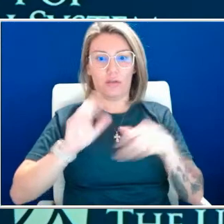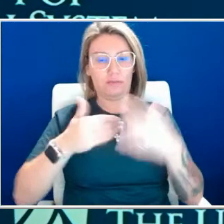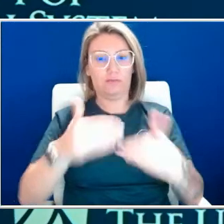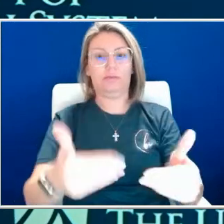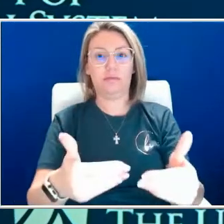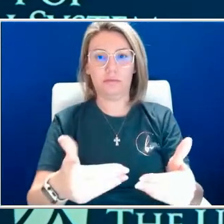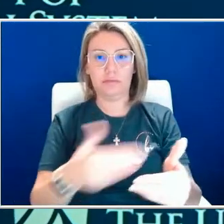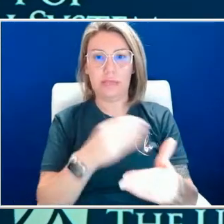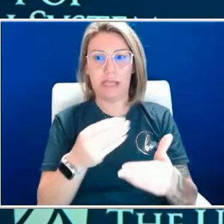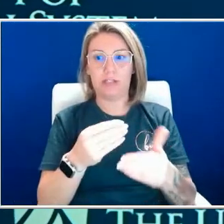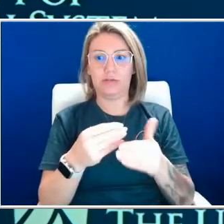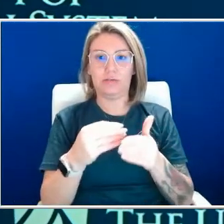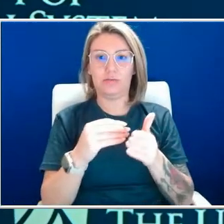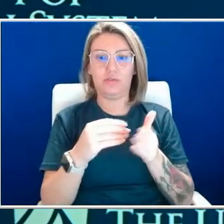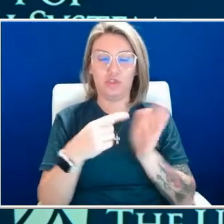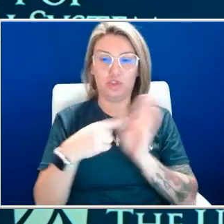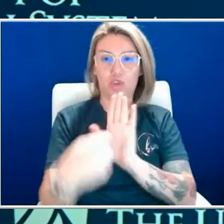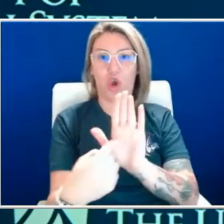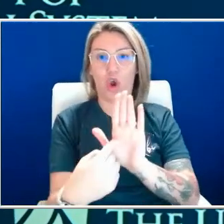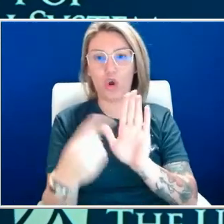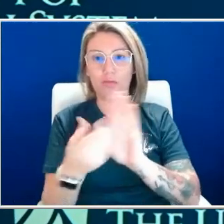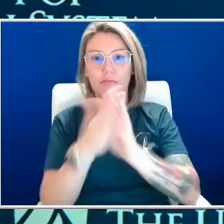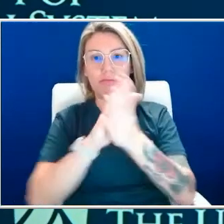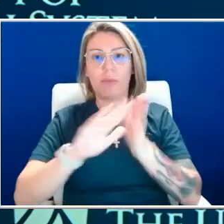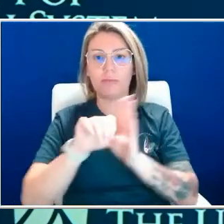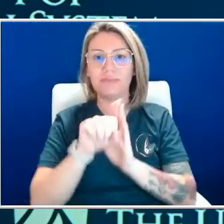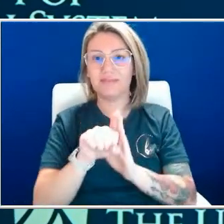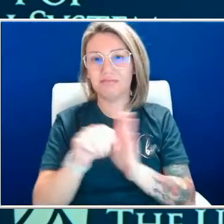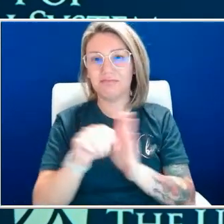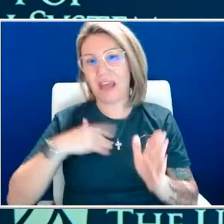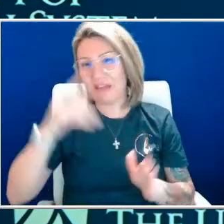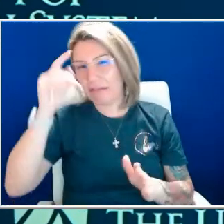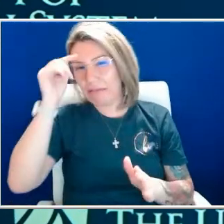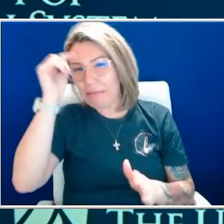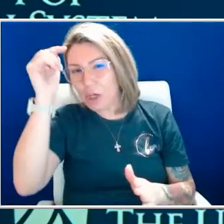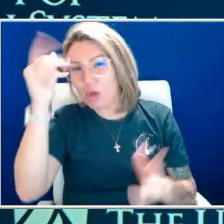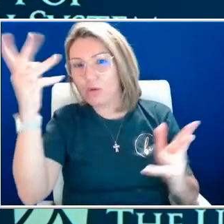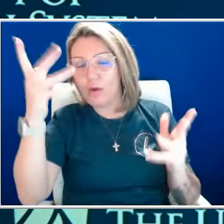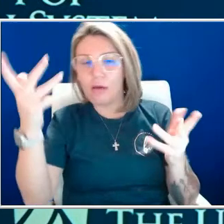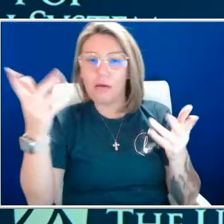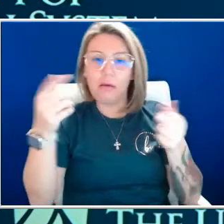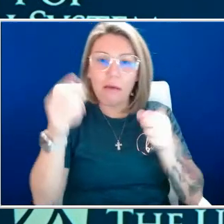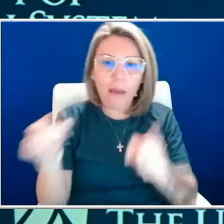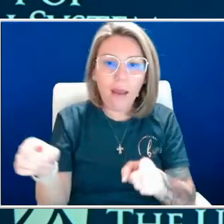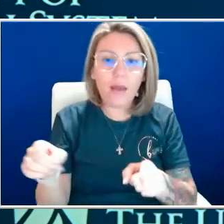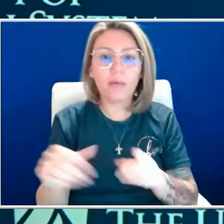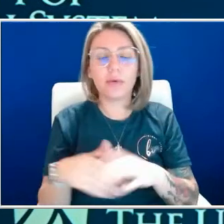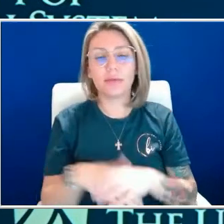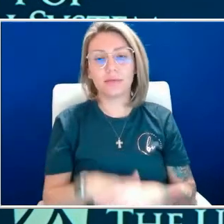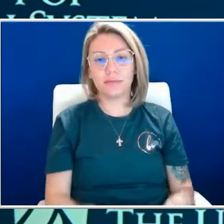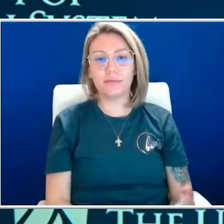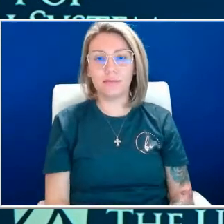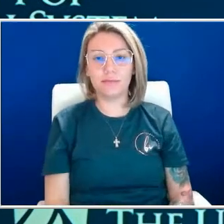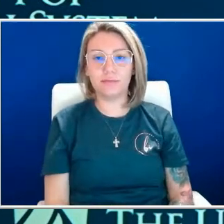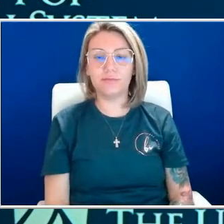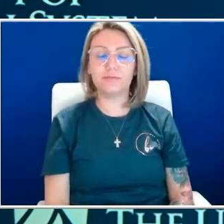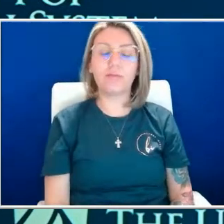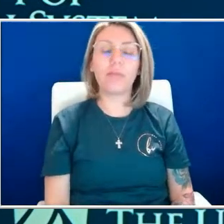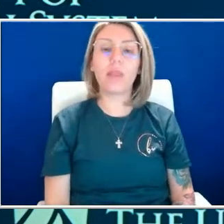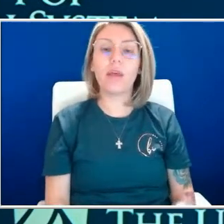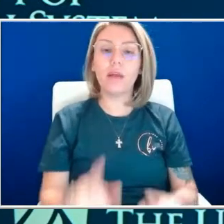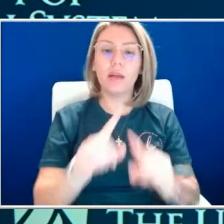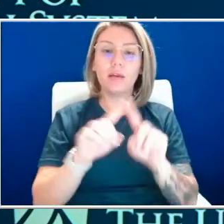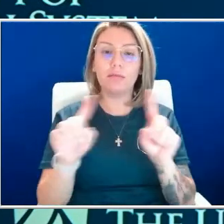cardiomyopathy where she became symptomatic. That's kind of my theory of how this came to be clinically relevant. But the etiology of it, I think,